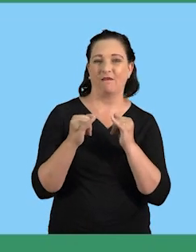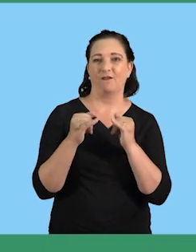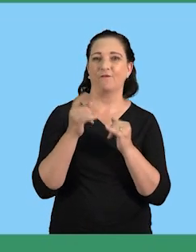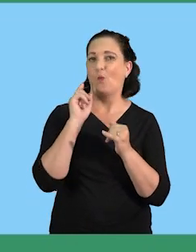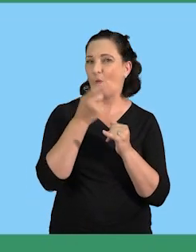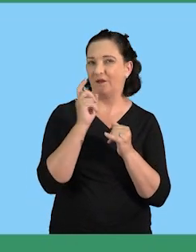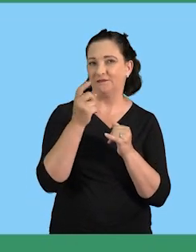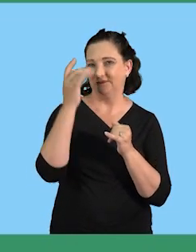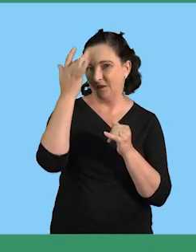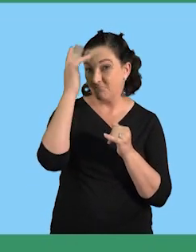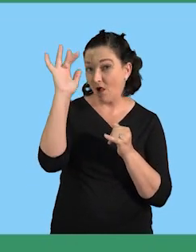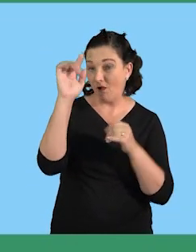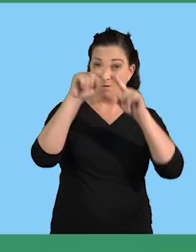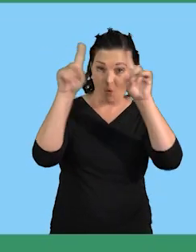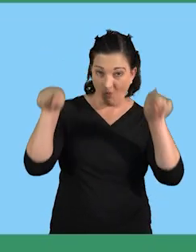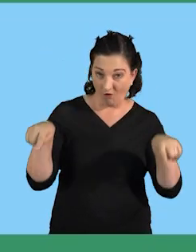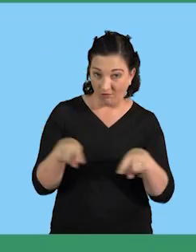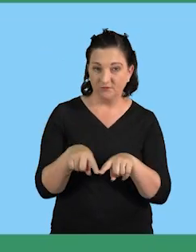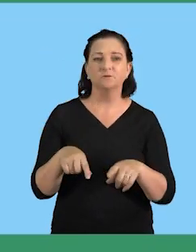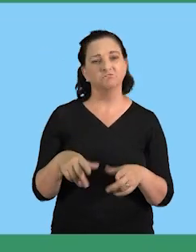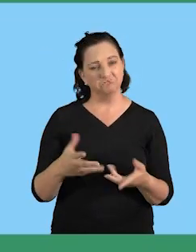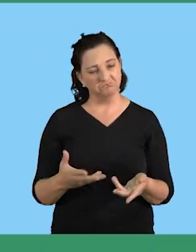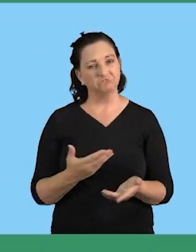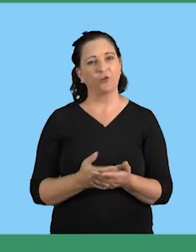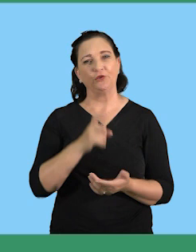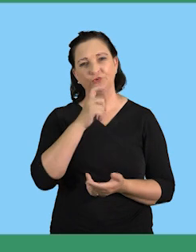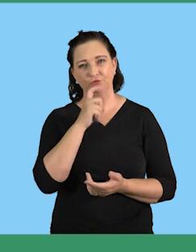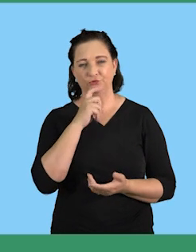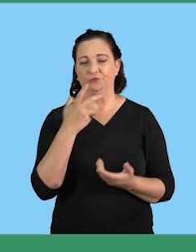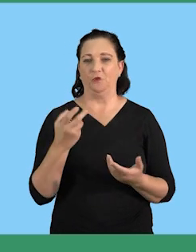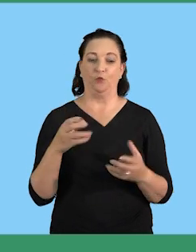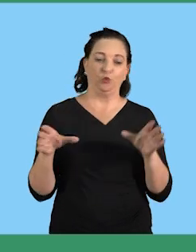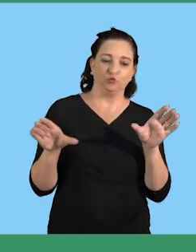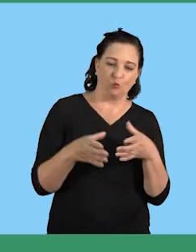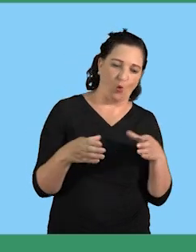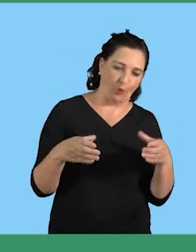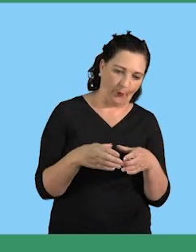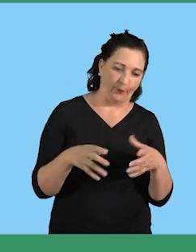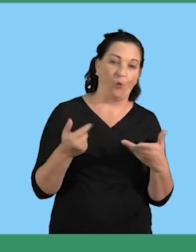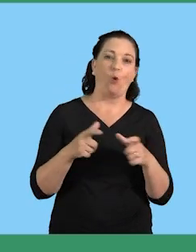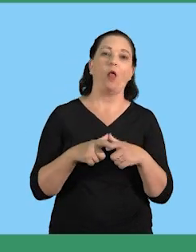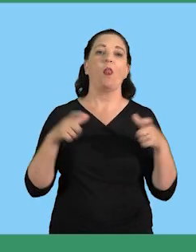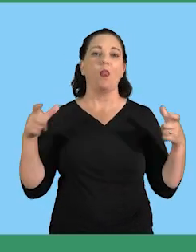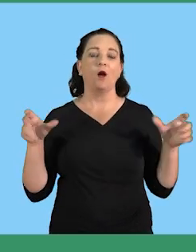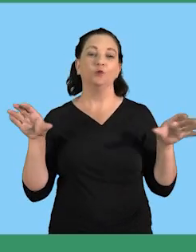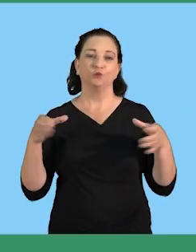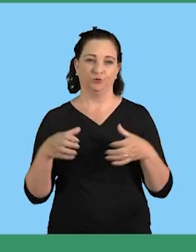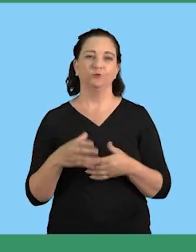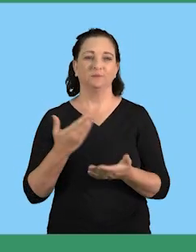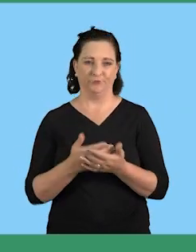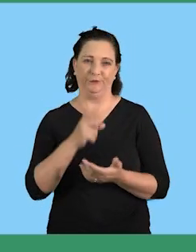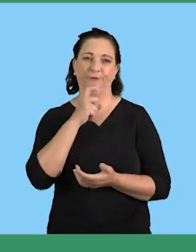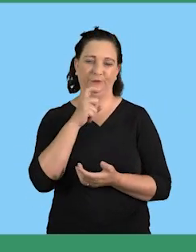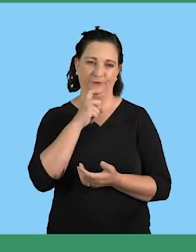whiteboard, or you can also add smart boards there. They can be used for small or large groups, can be used